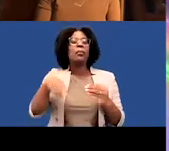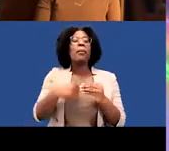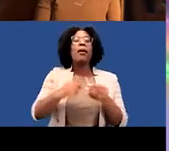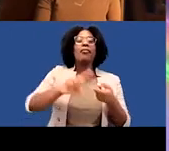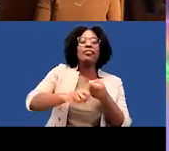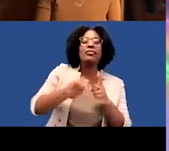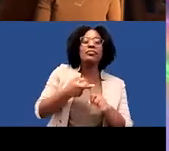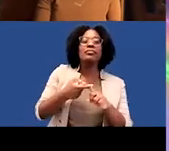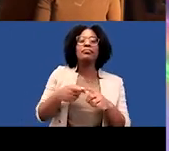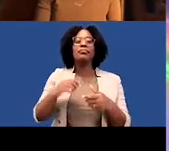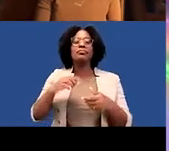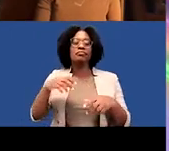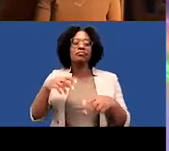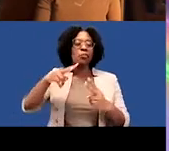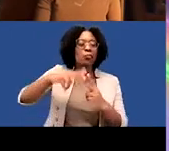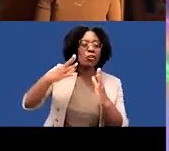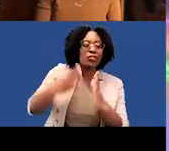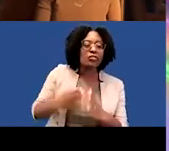kinds. So I invited